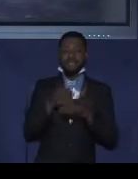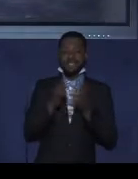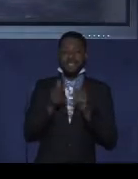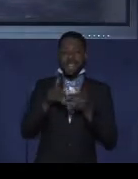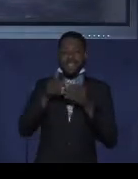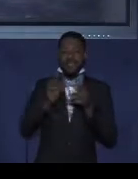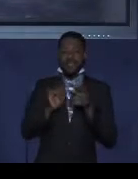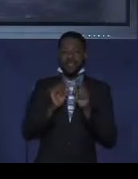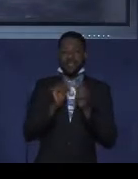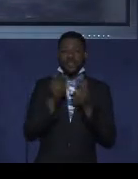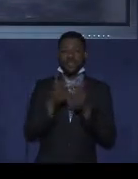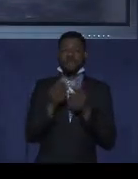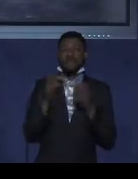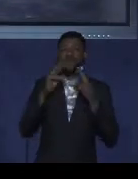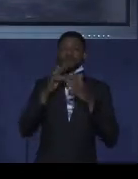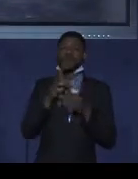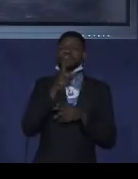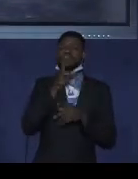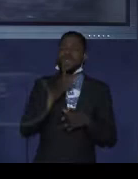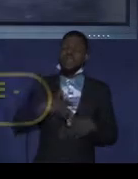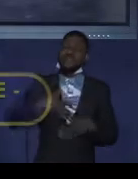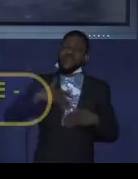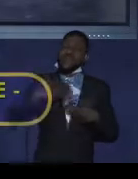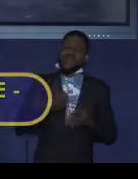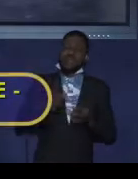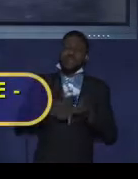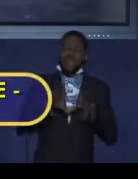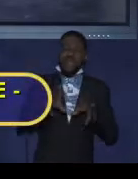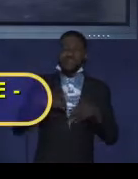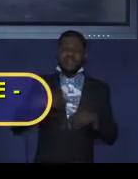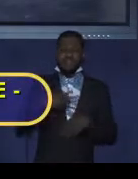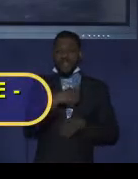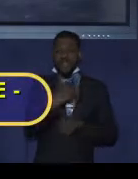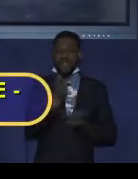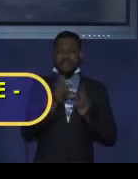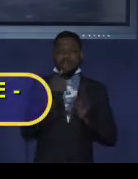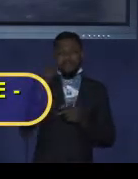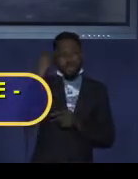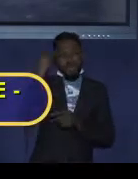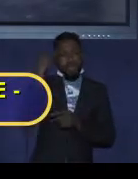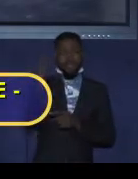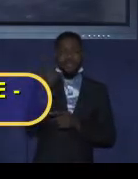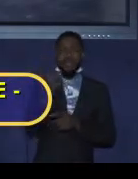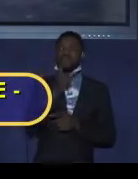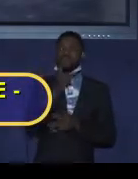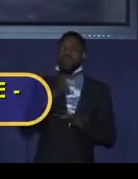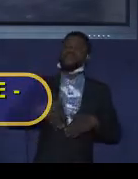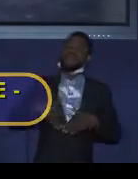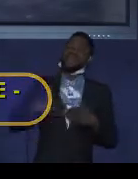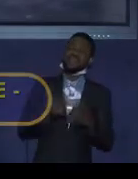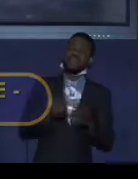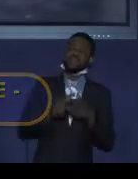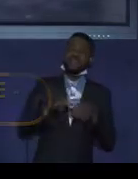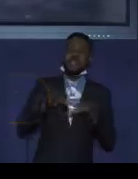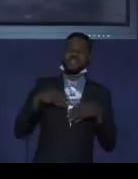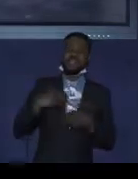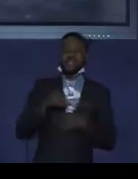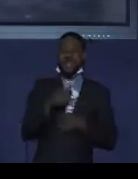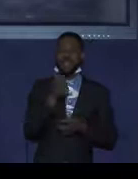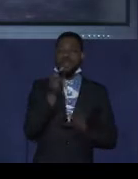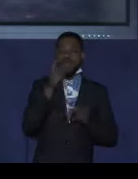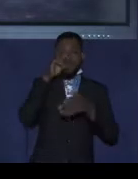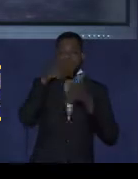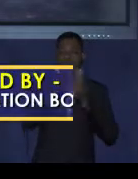group conflict. Next one is unwillingness to accept other people's views. Unwillingness to accept other people's